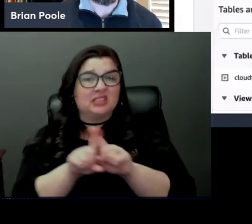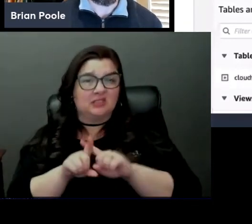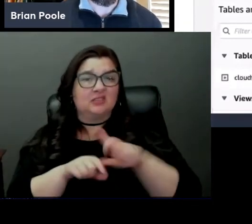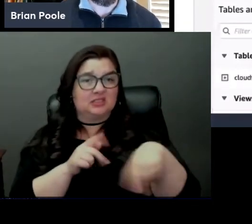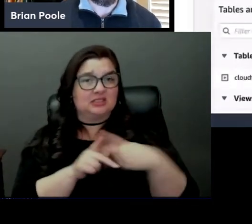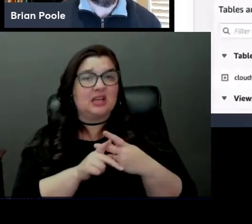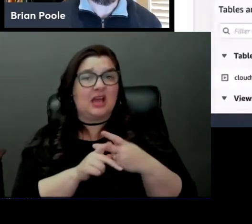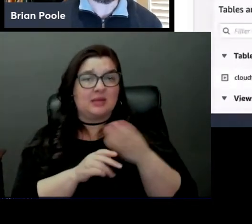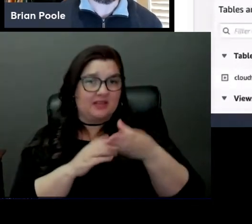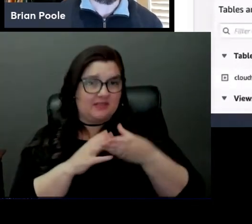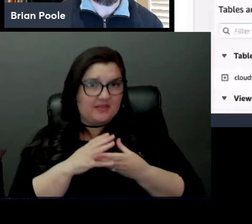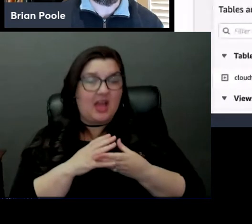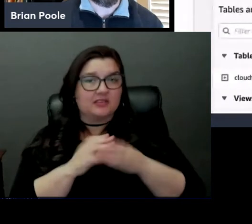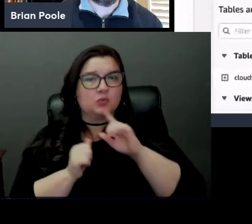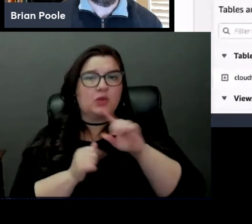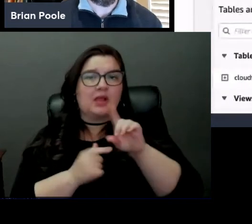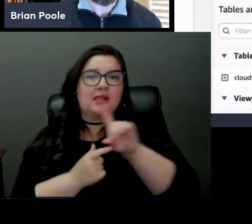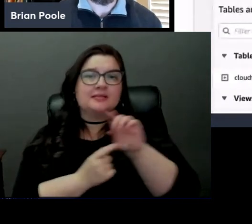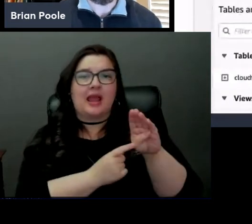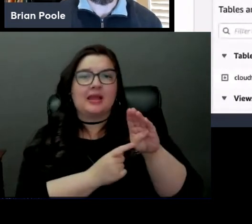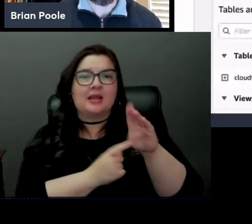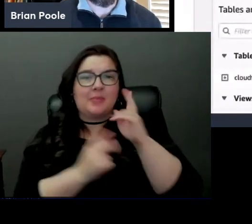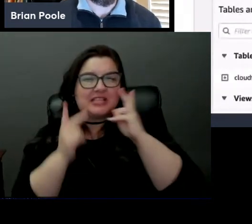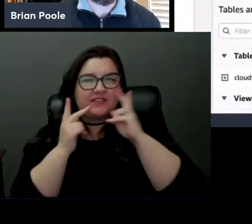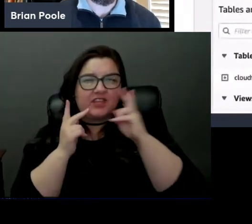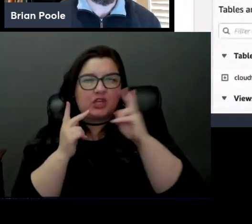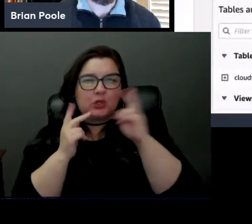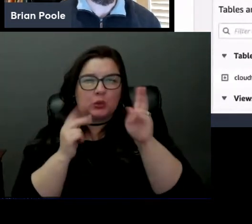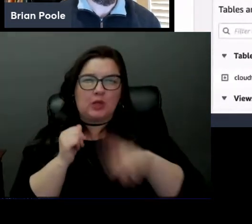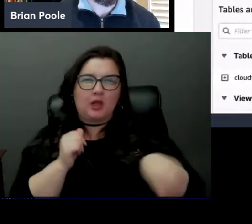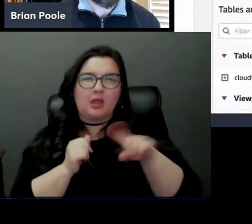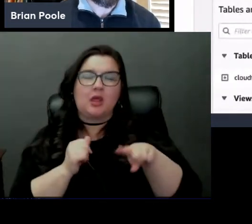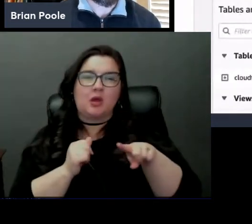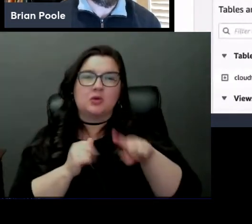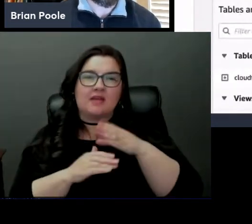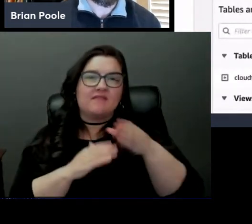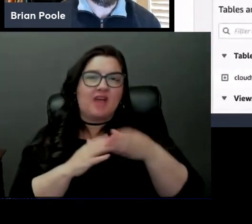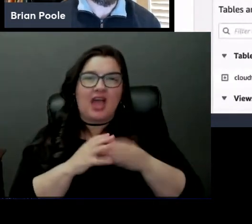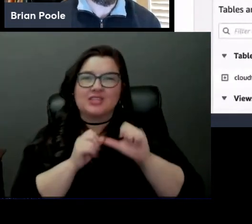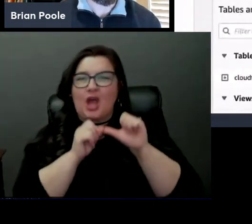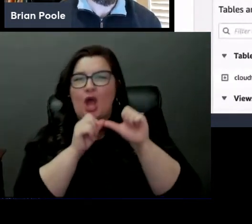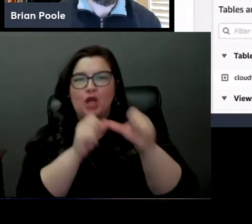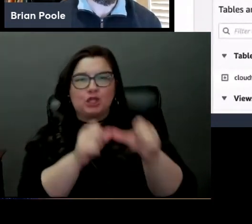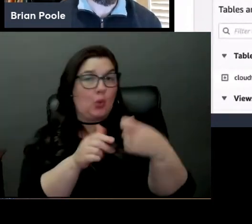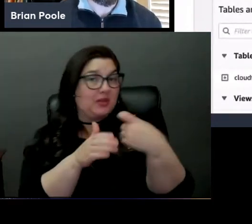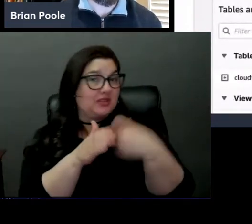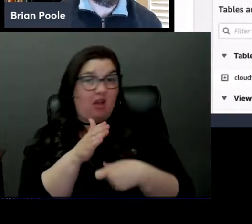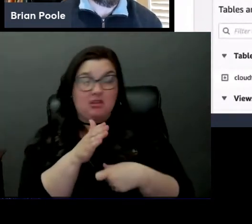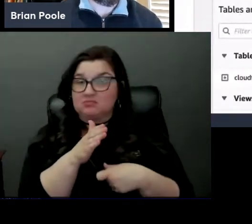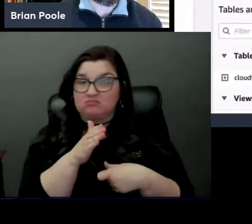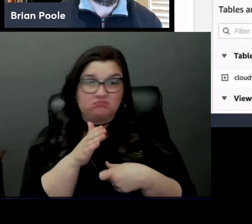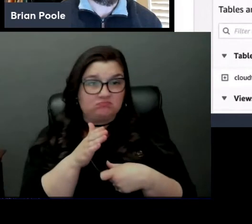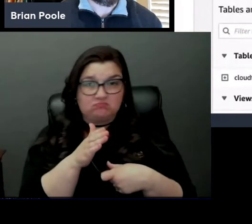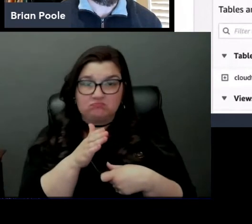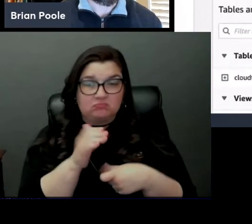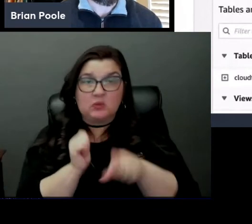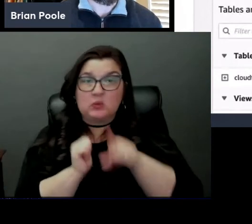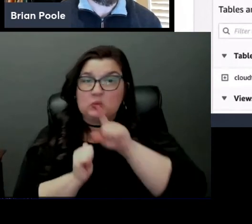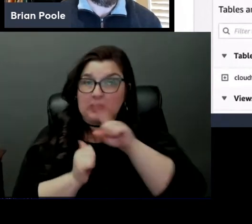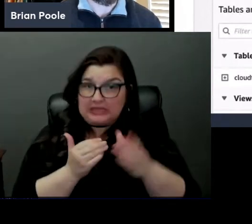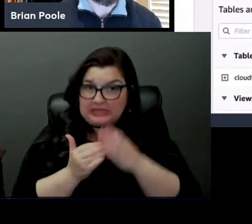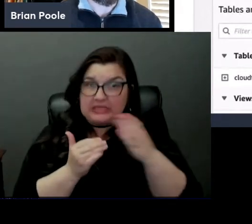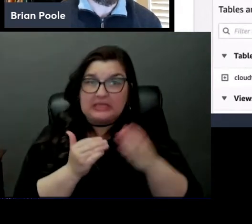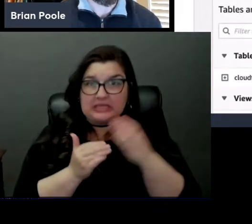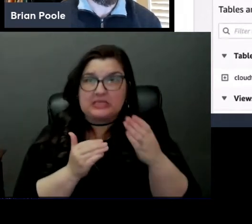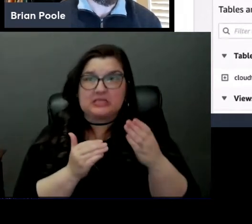database view into those data files. There's no ongoing cost, so it's very easy to spin up and